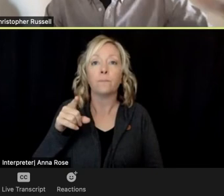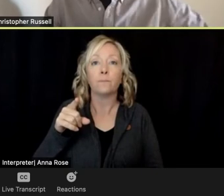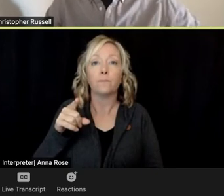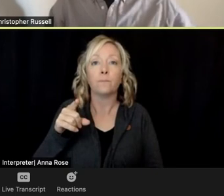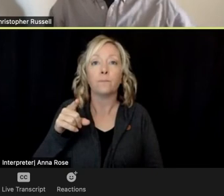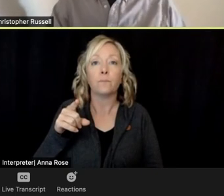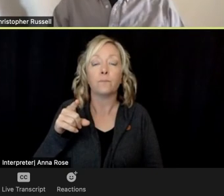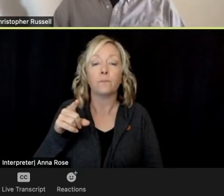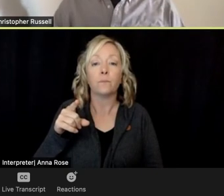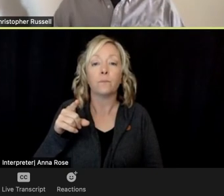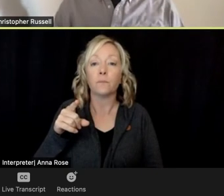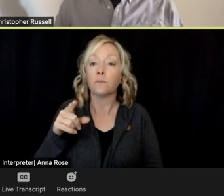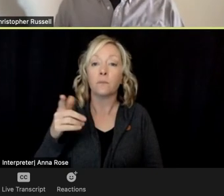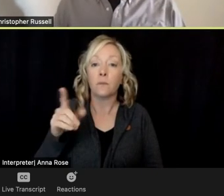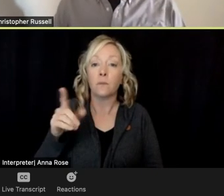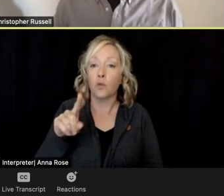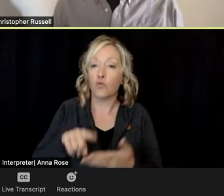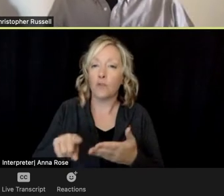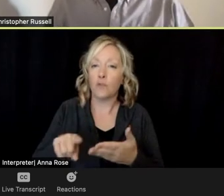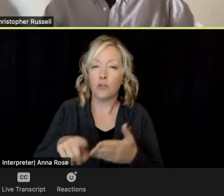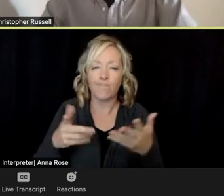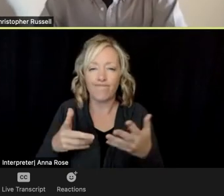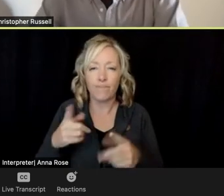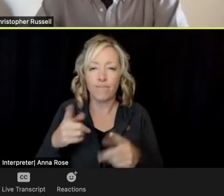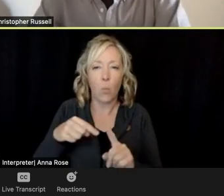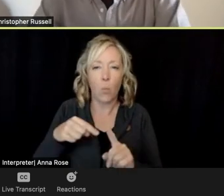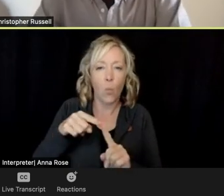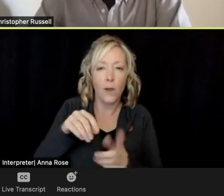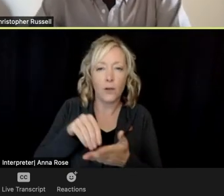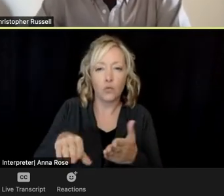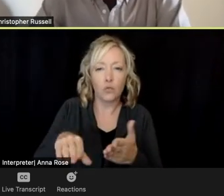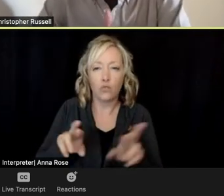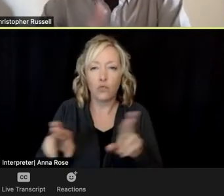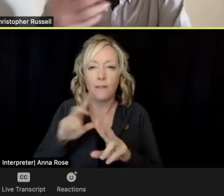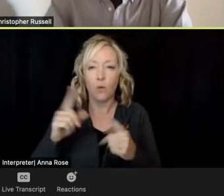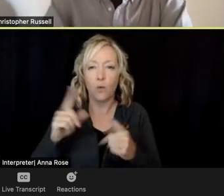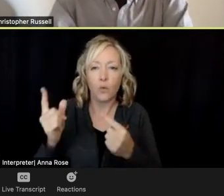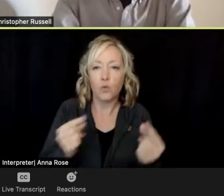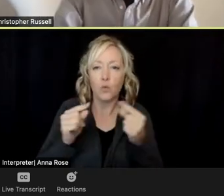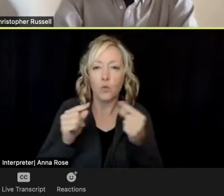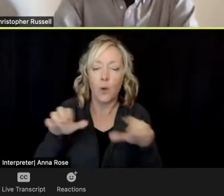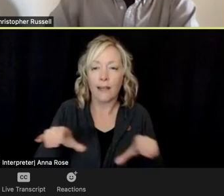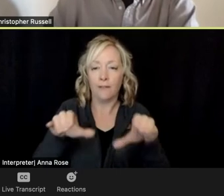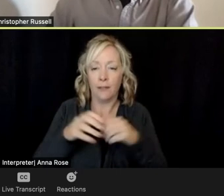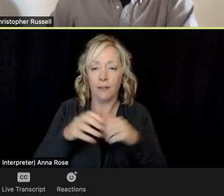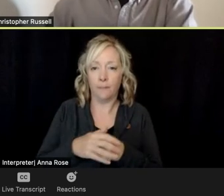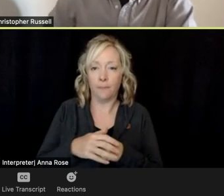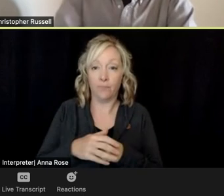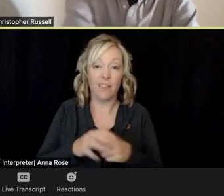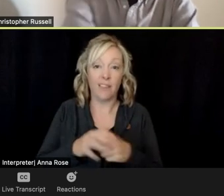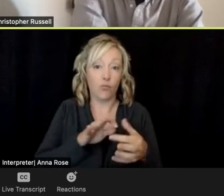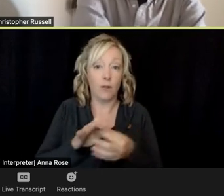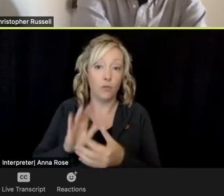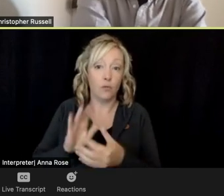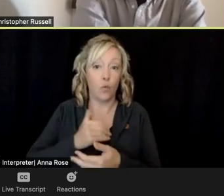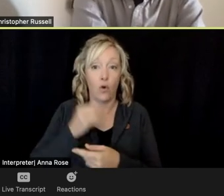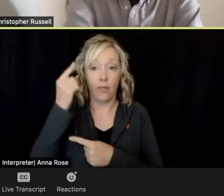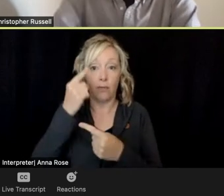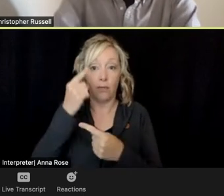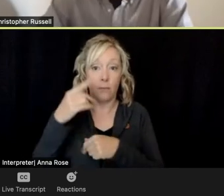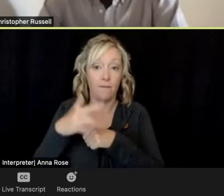When is a child ready for an activity and what should we do about that? Which has to do with our way of thinking about availability in a